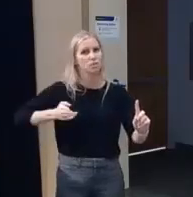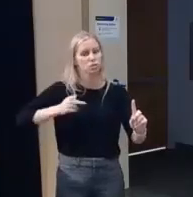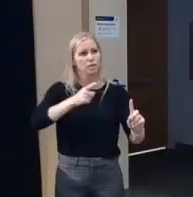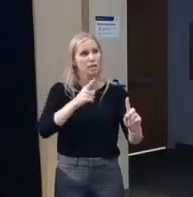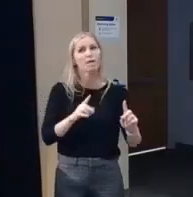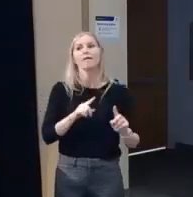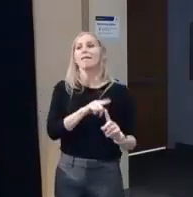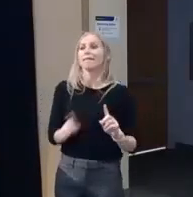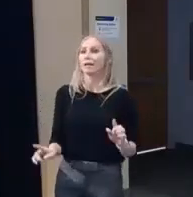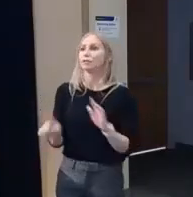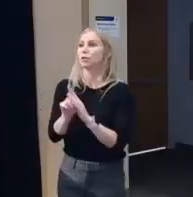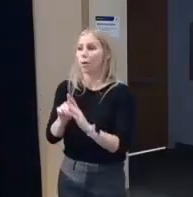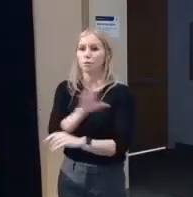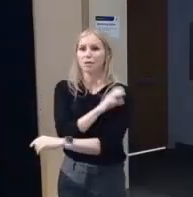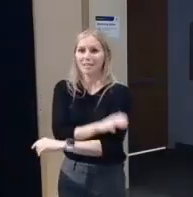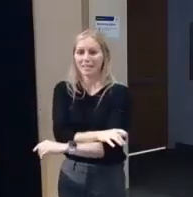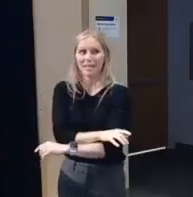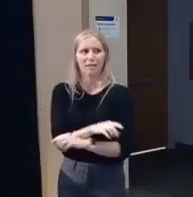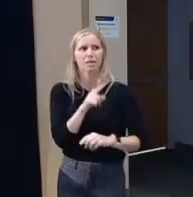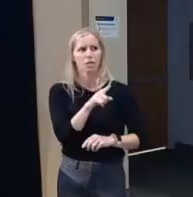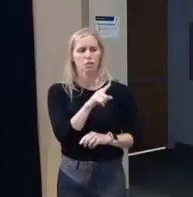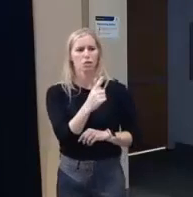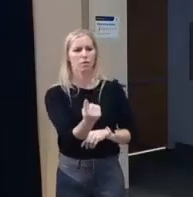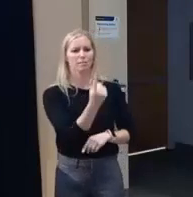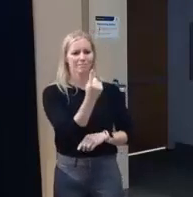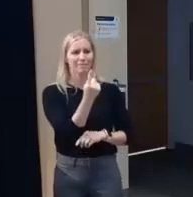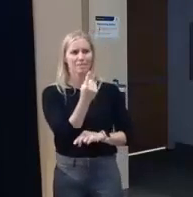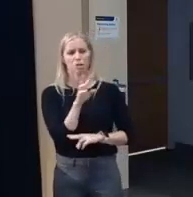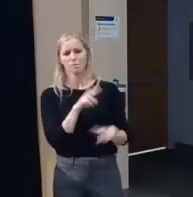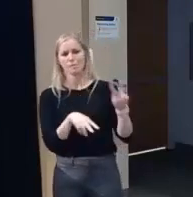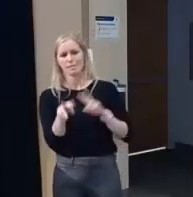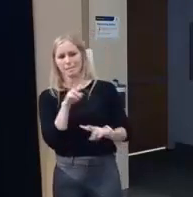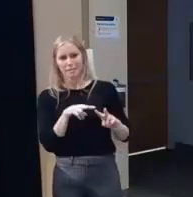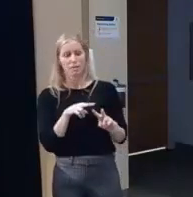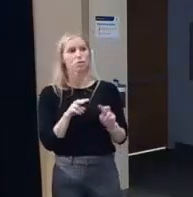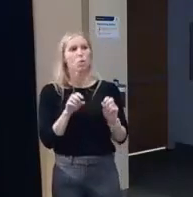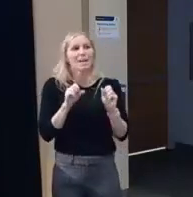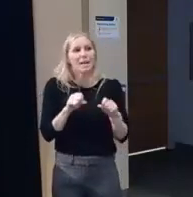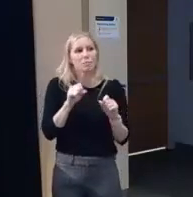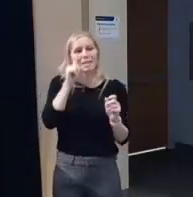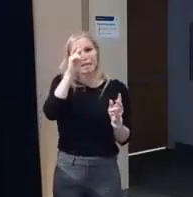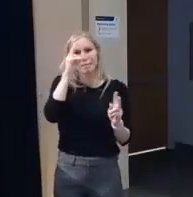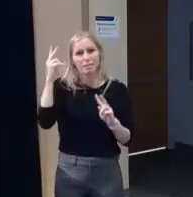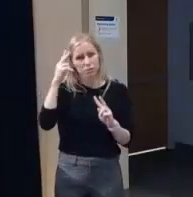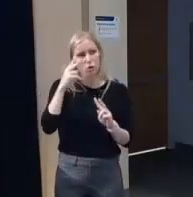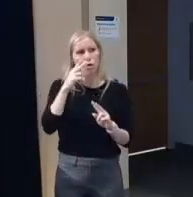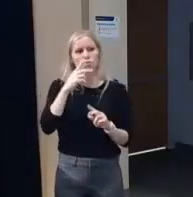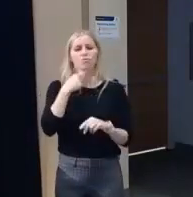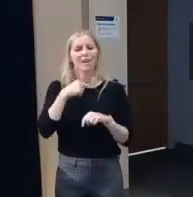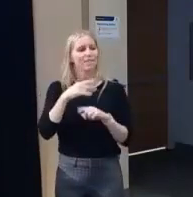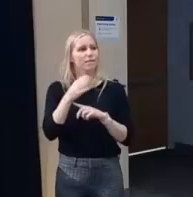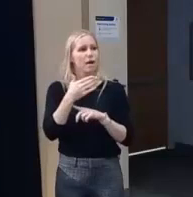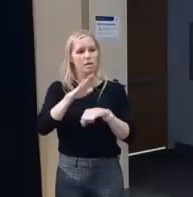may be perceived as red flags when they land at that door. By providing these pain